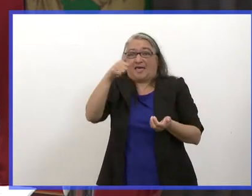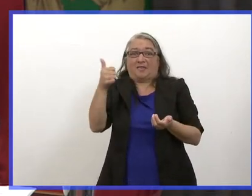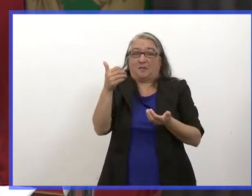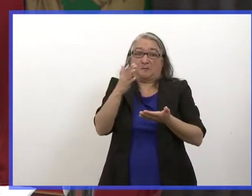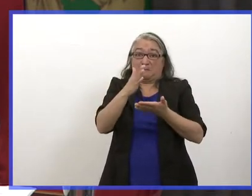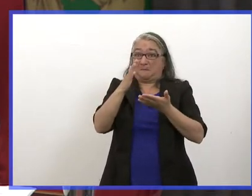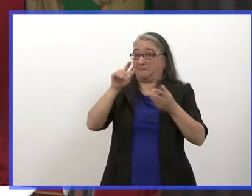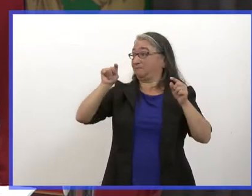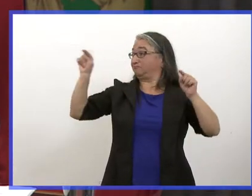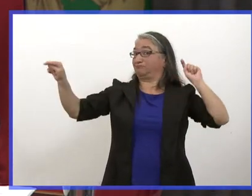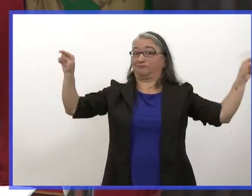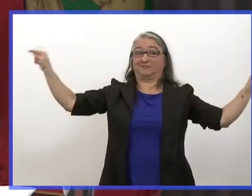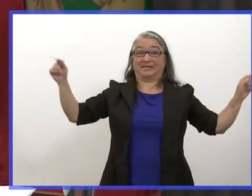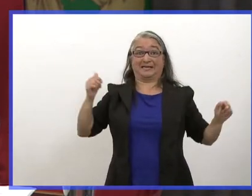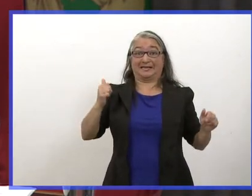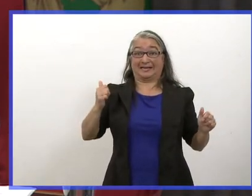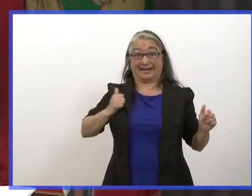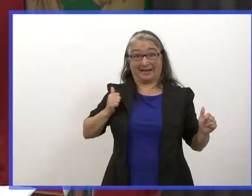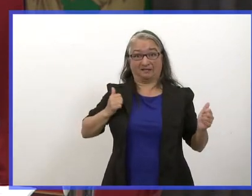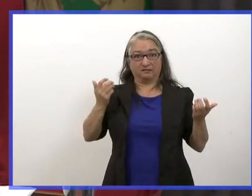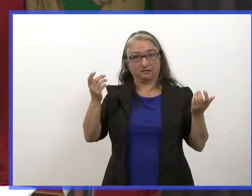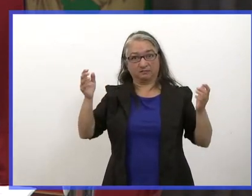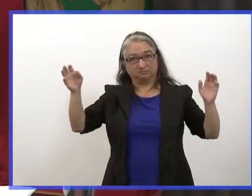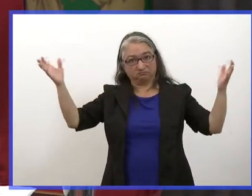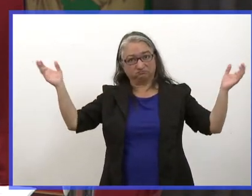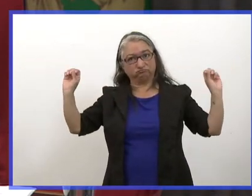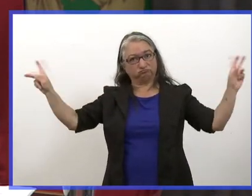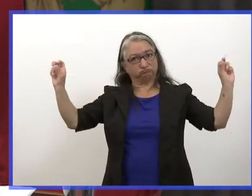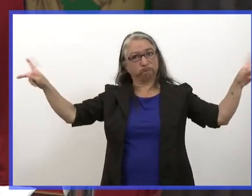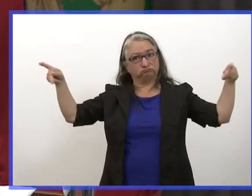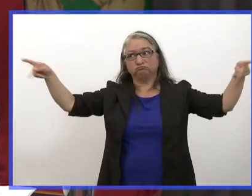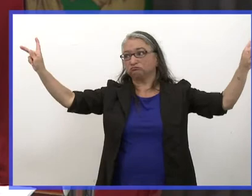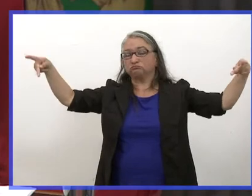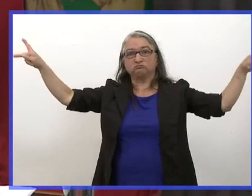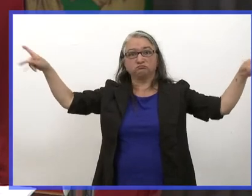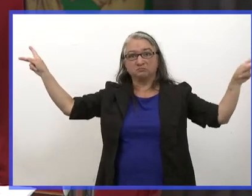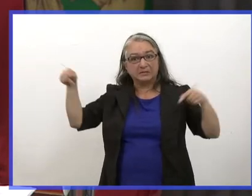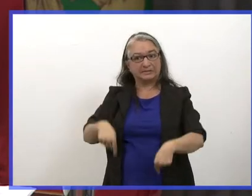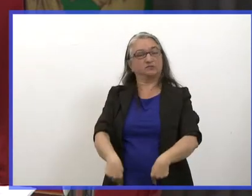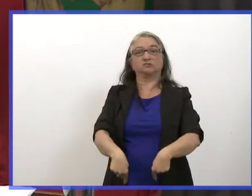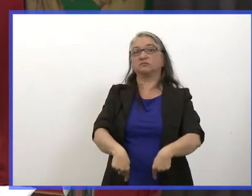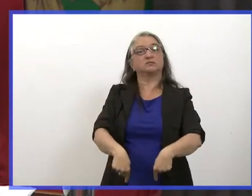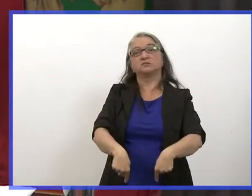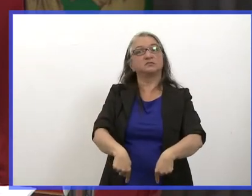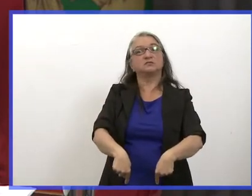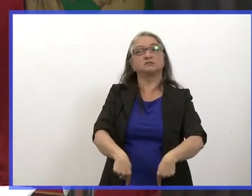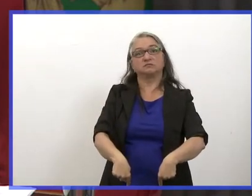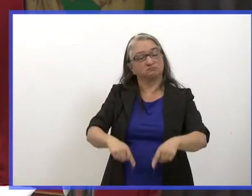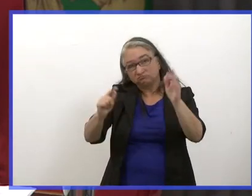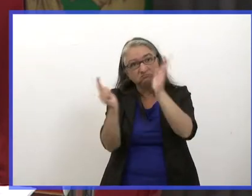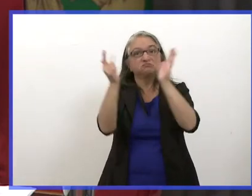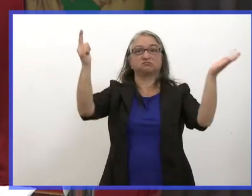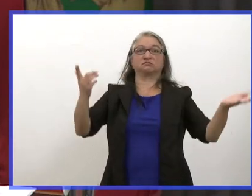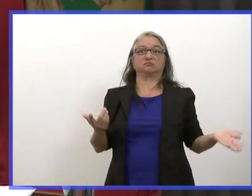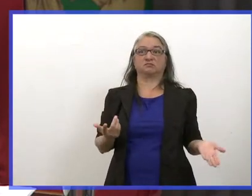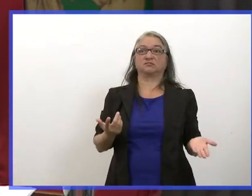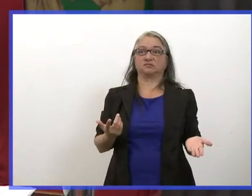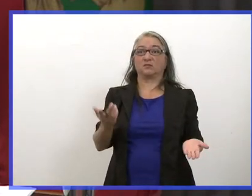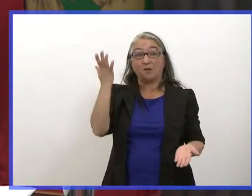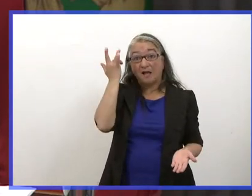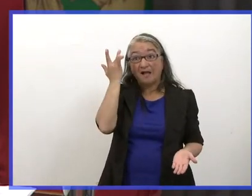are designed to reduce interaction among our citizens and reduce the transfer of COVID and its variants. they need to be